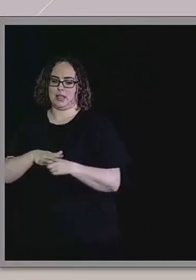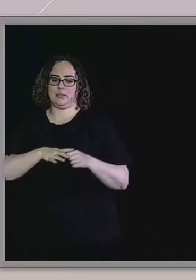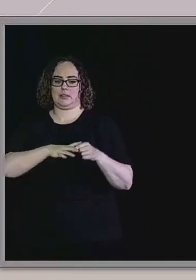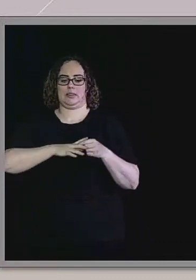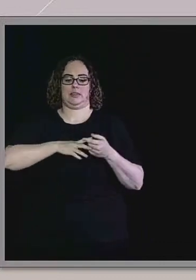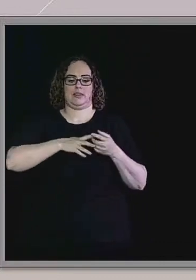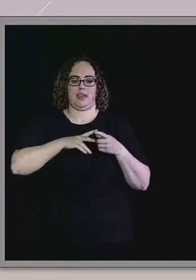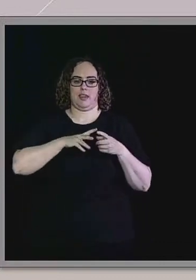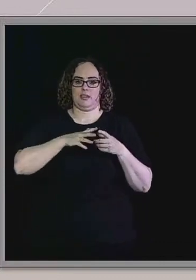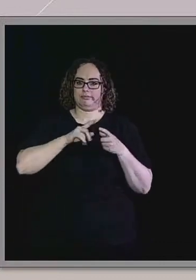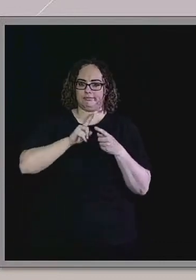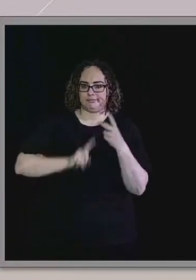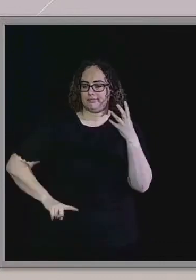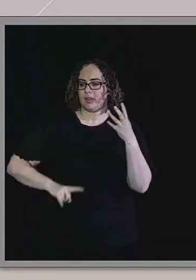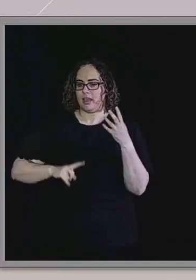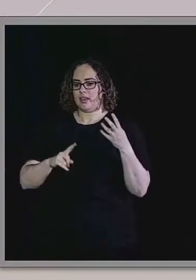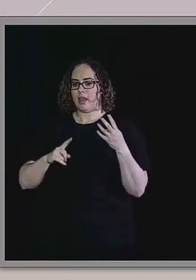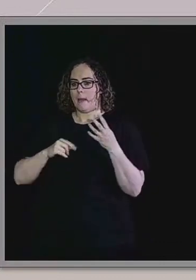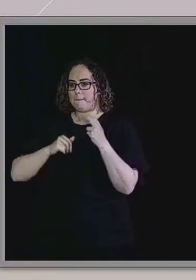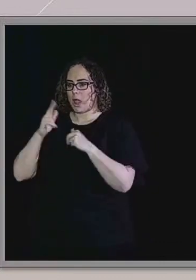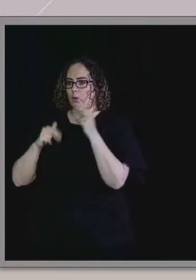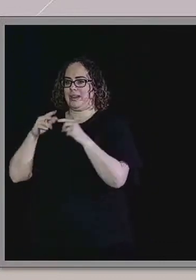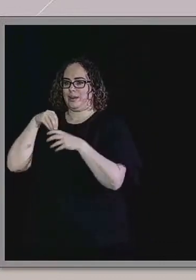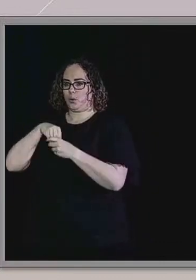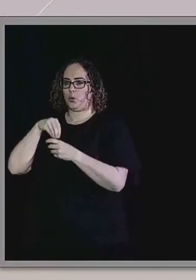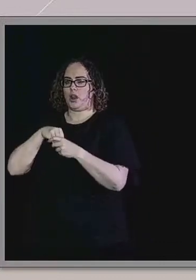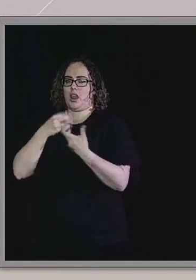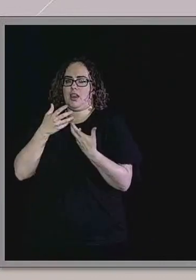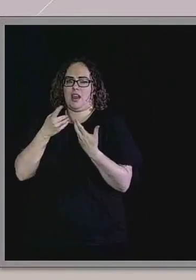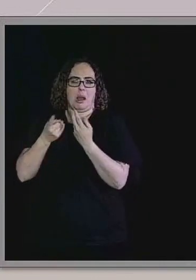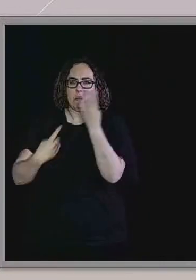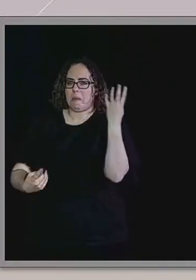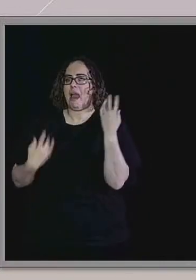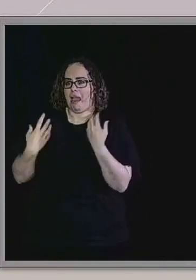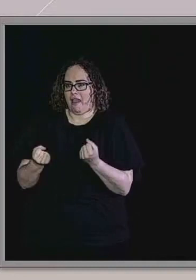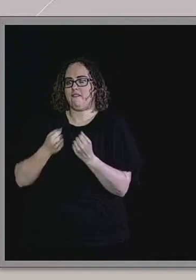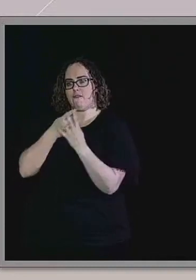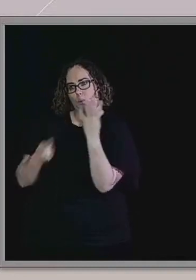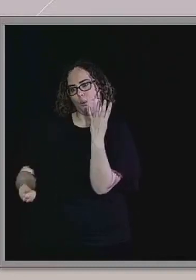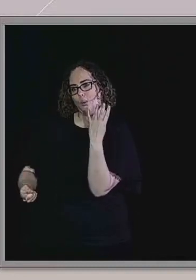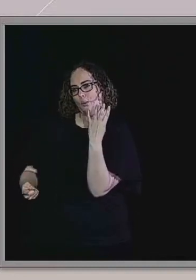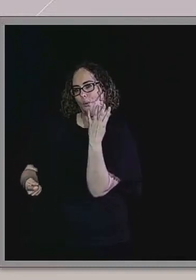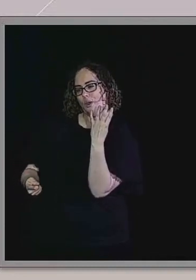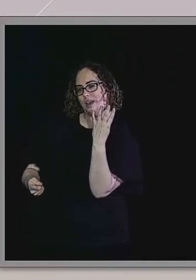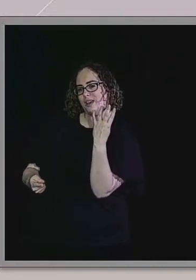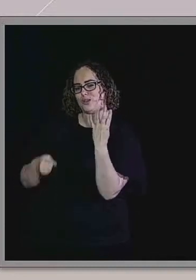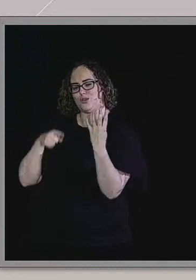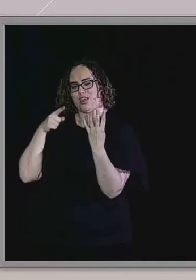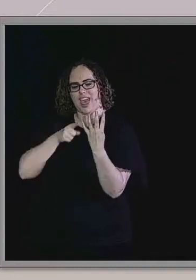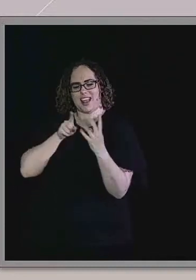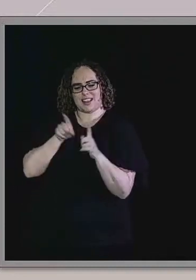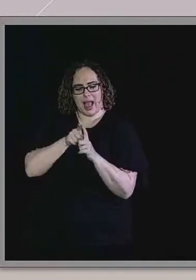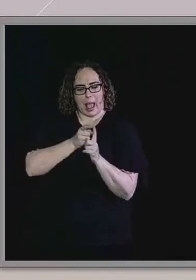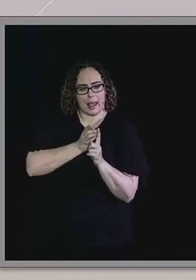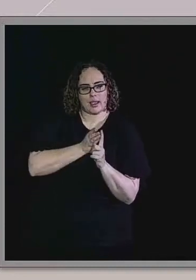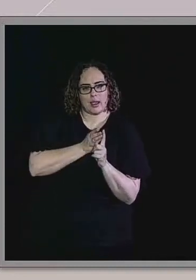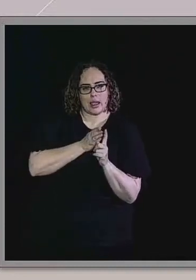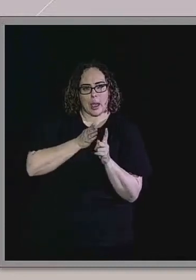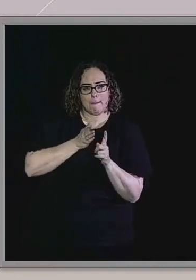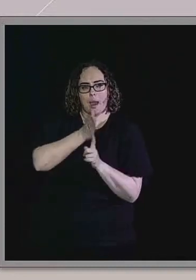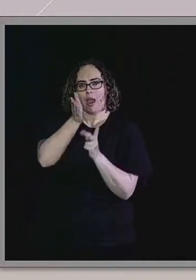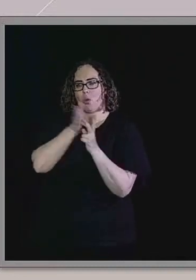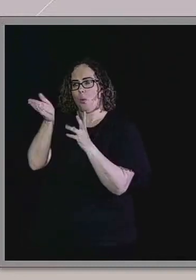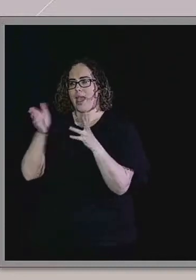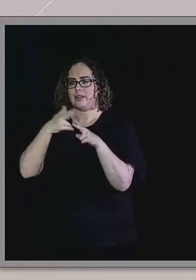maintenance, civil construction maintenance, and also building and maintenance, right? So that it's again the pathway to employment, that we can bring people in who